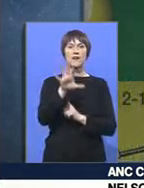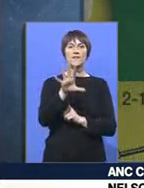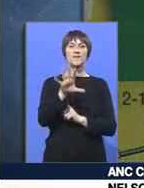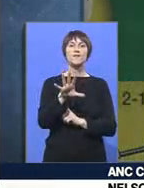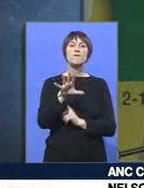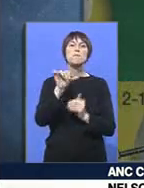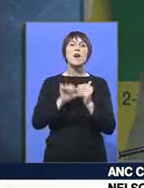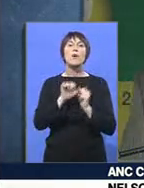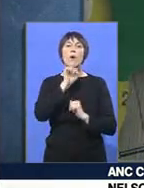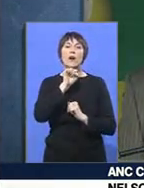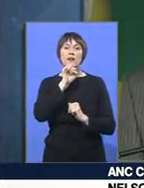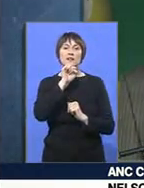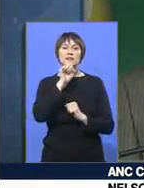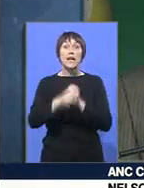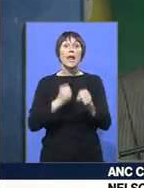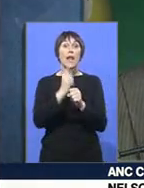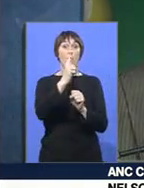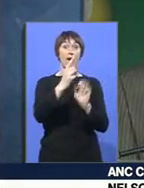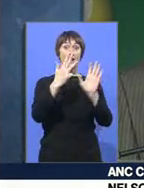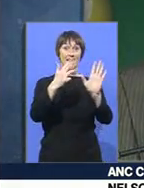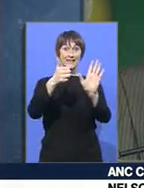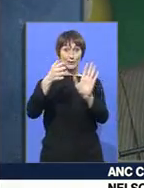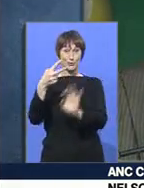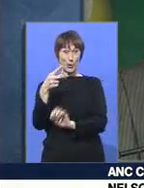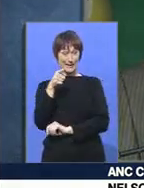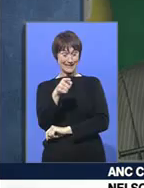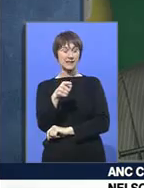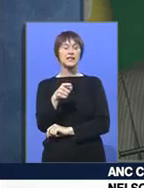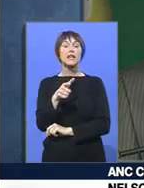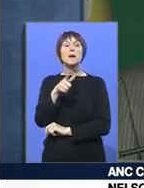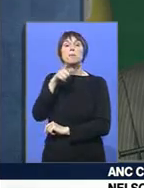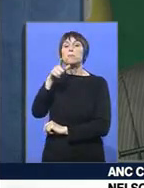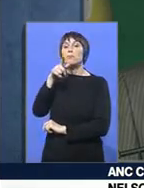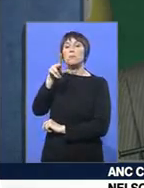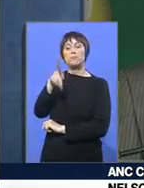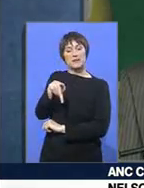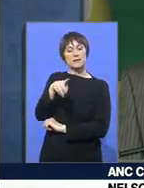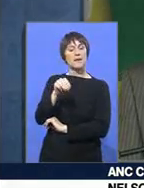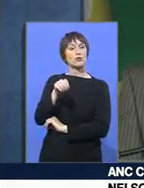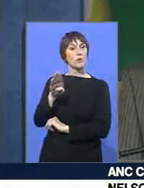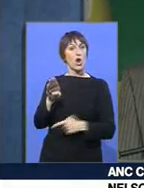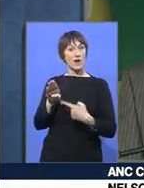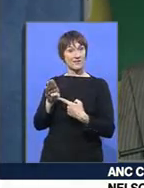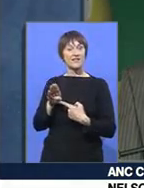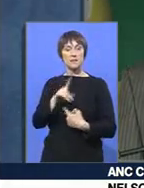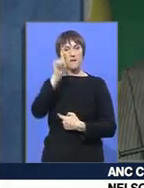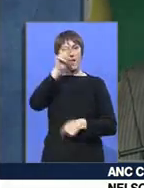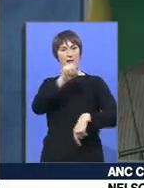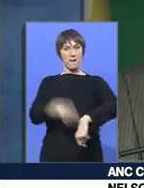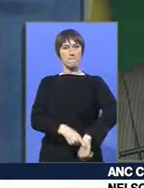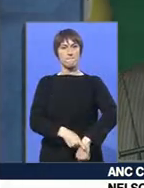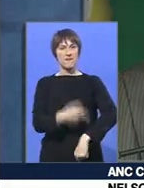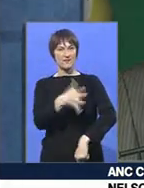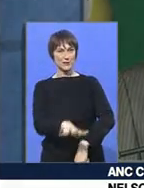August 1962, Mandela was arrested near Pietermaritzburg after living on